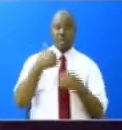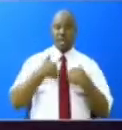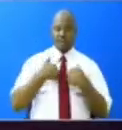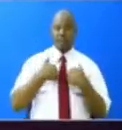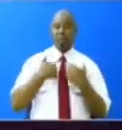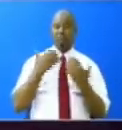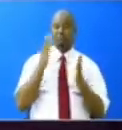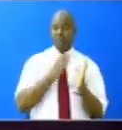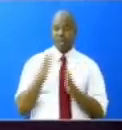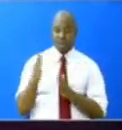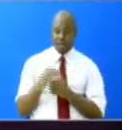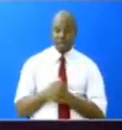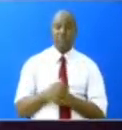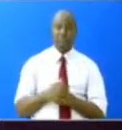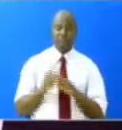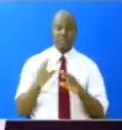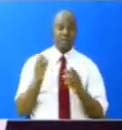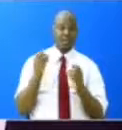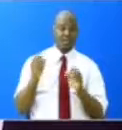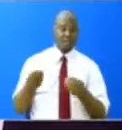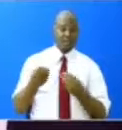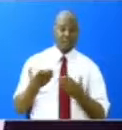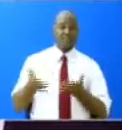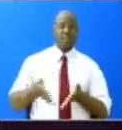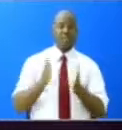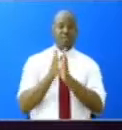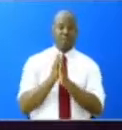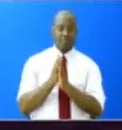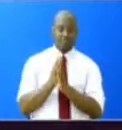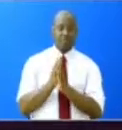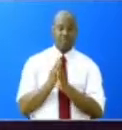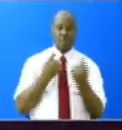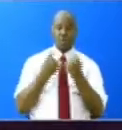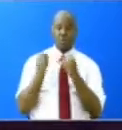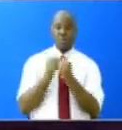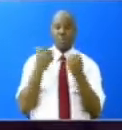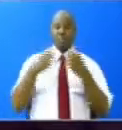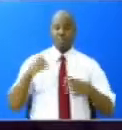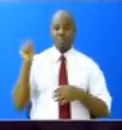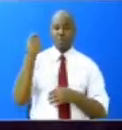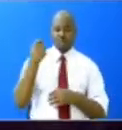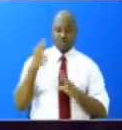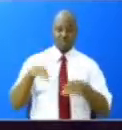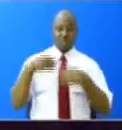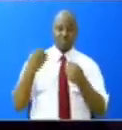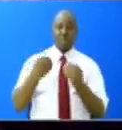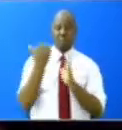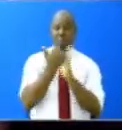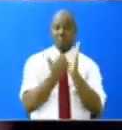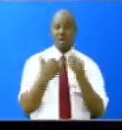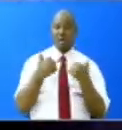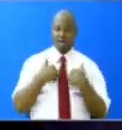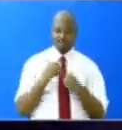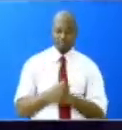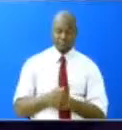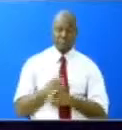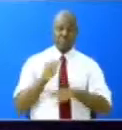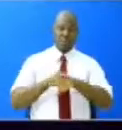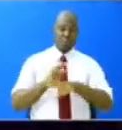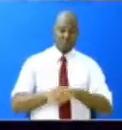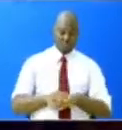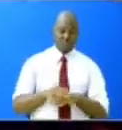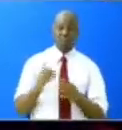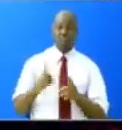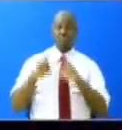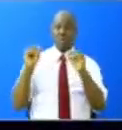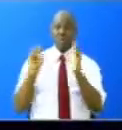plan. And given an opportunity tonight, we'll talk to the people of Kenya and tell them the plan that we have. Very, very interesting. But as I